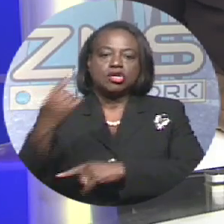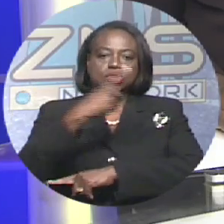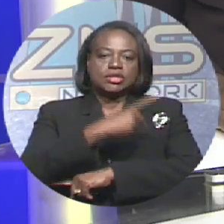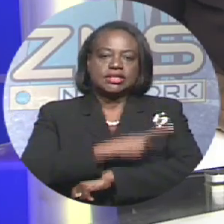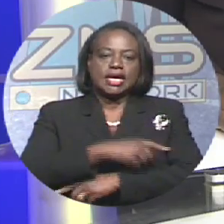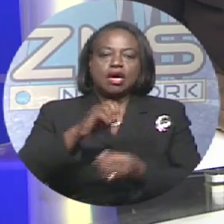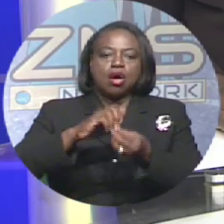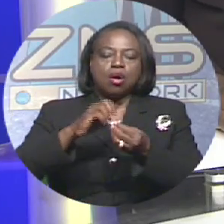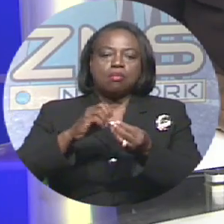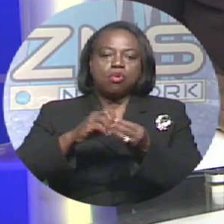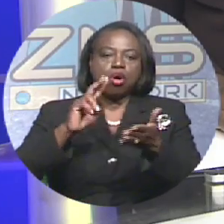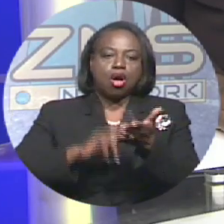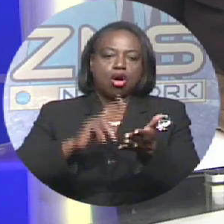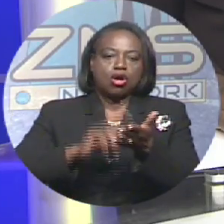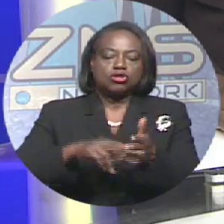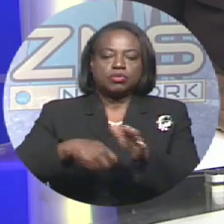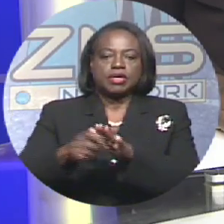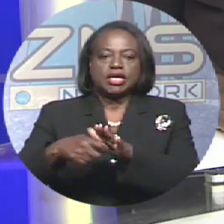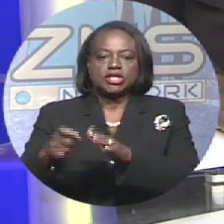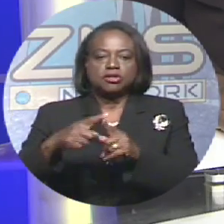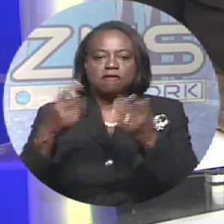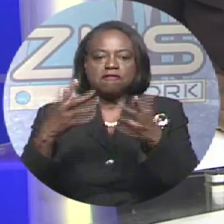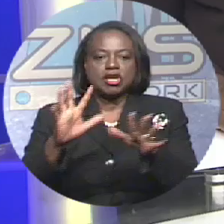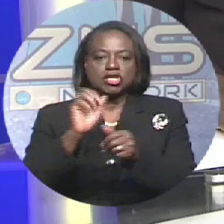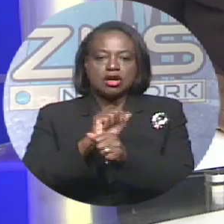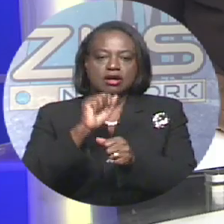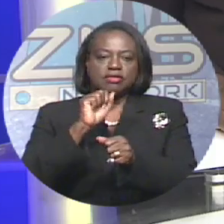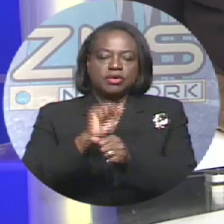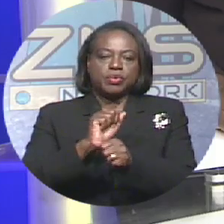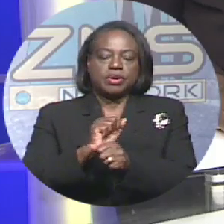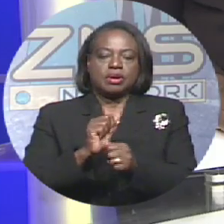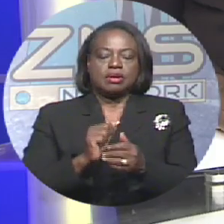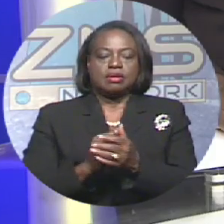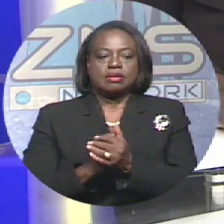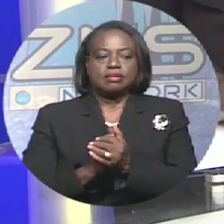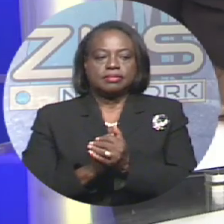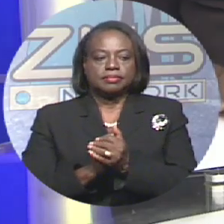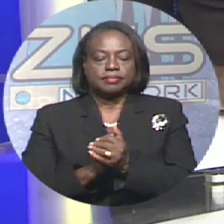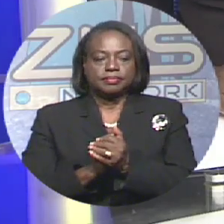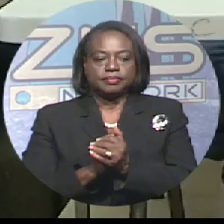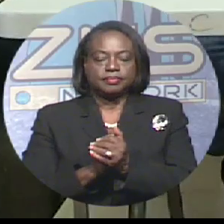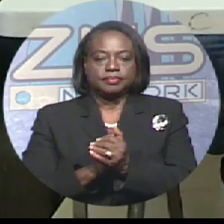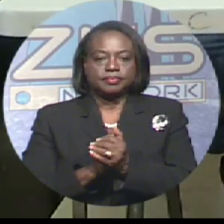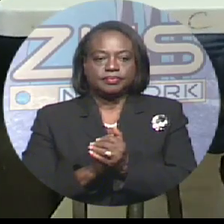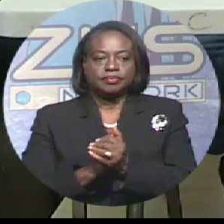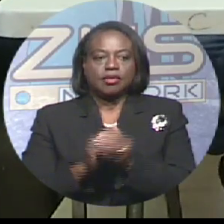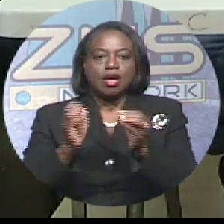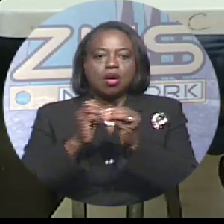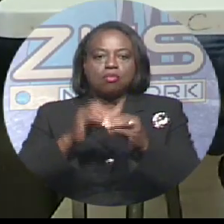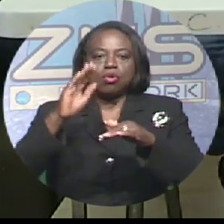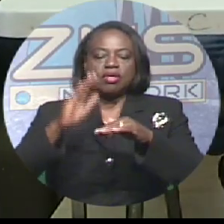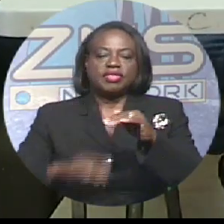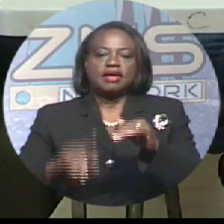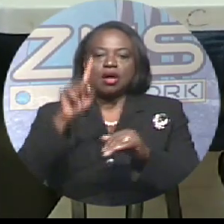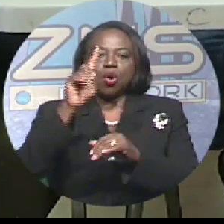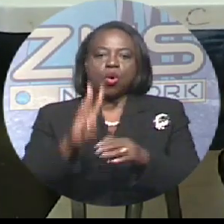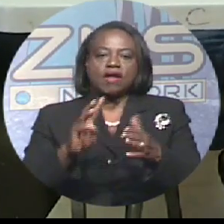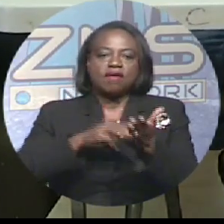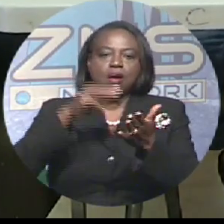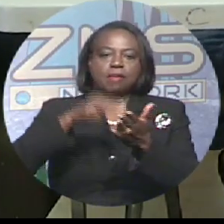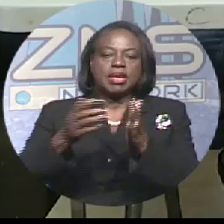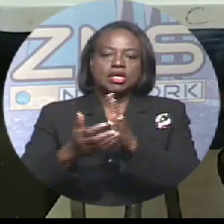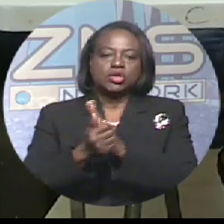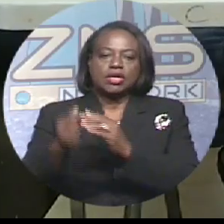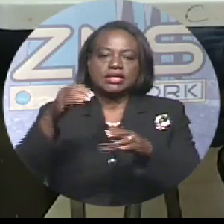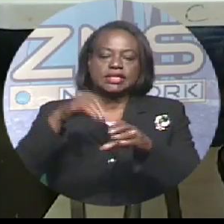continue that work. Cleopatra Murphy headed to the Southern Islands today and has this report. More than a quarter of $1 million in